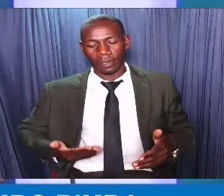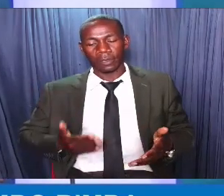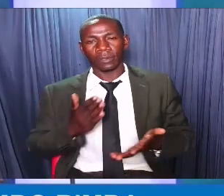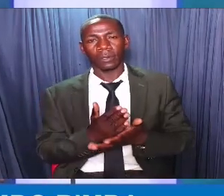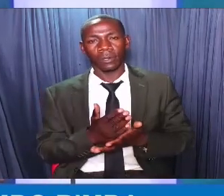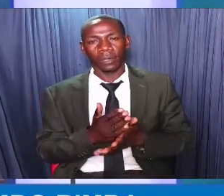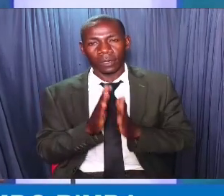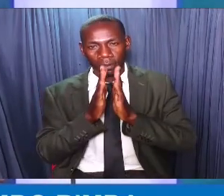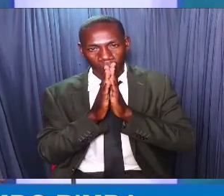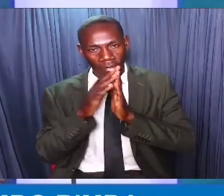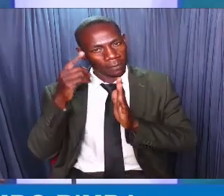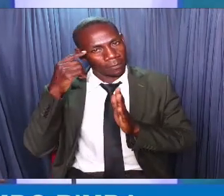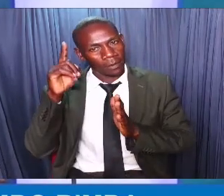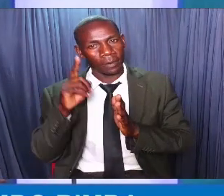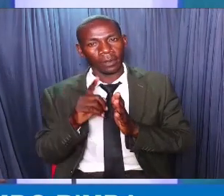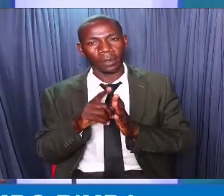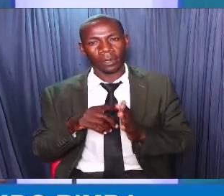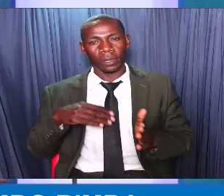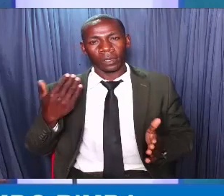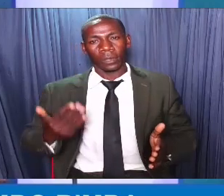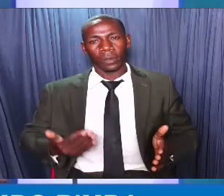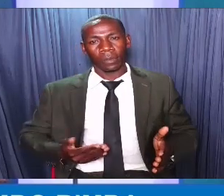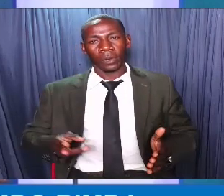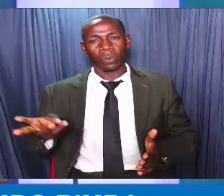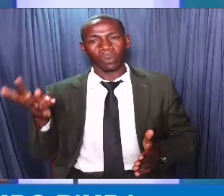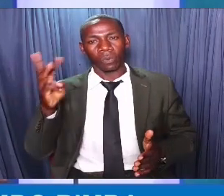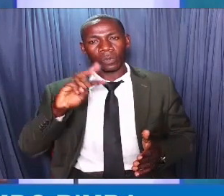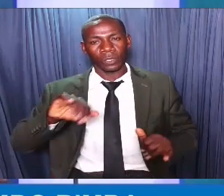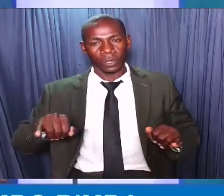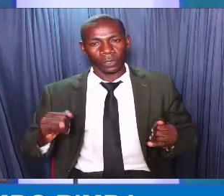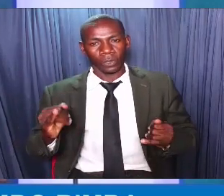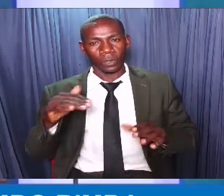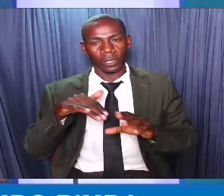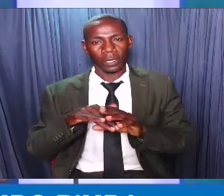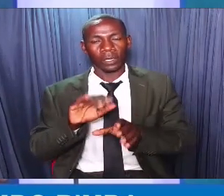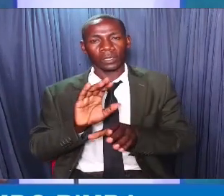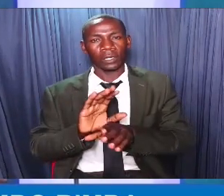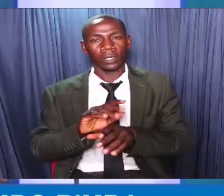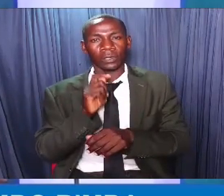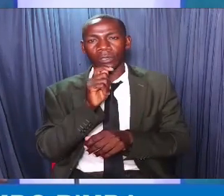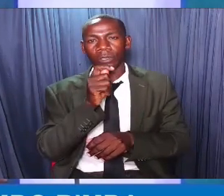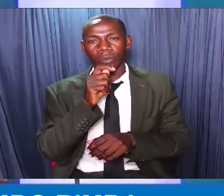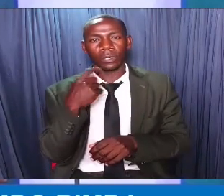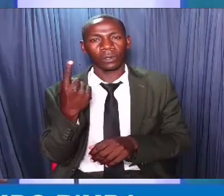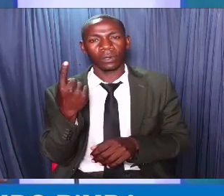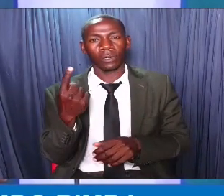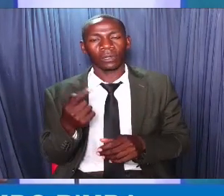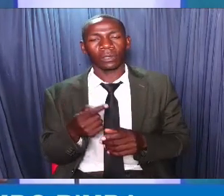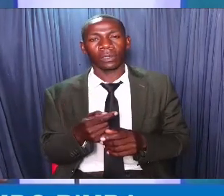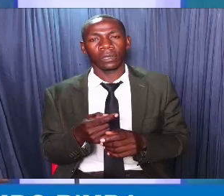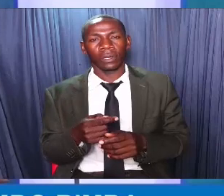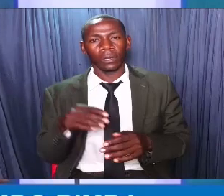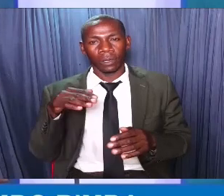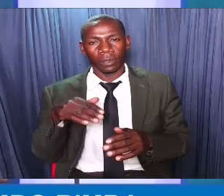Na alipoombewa. And when she was prayed for. Na mama huyo alikuwa mgeni mwenyewe kabisa. That mother was a newcomer in church. Amefanya kushuhudiwa. She was just testified to. Na